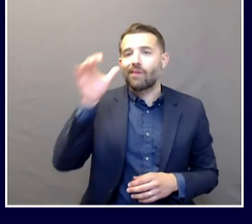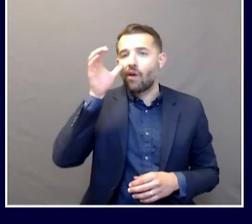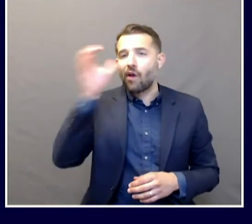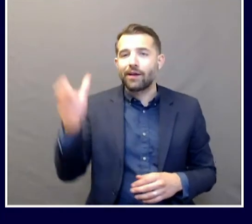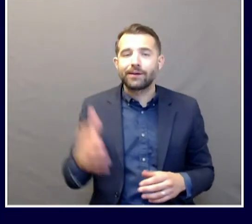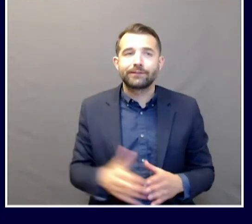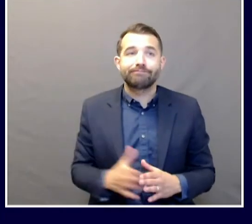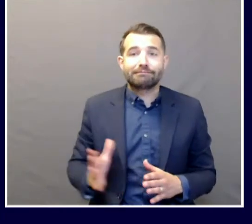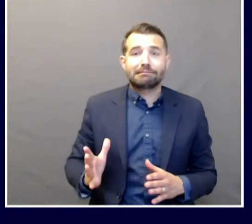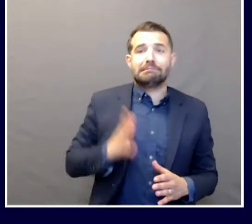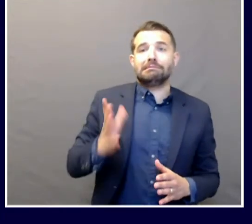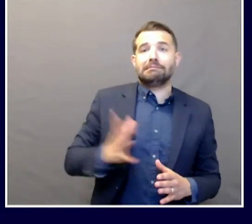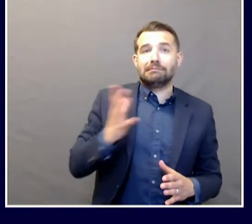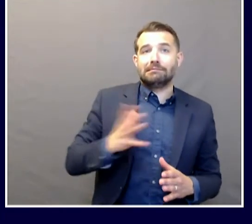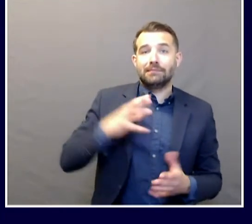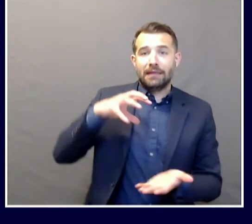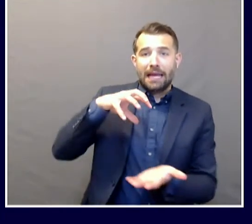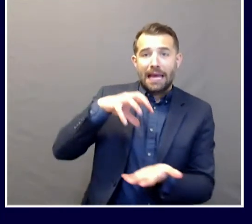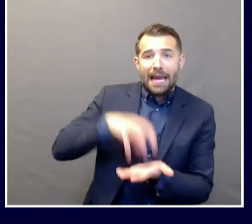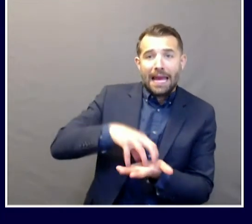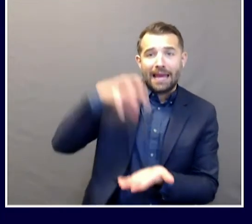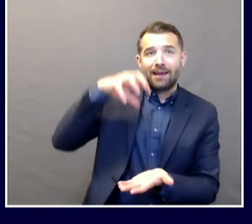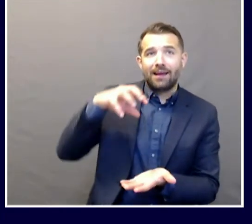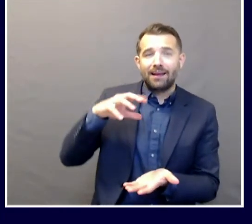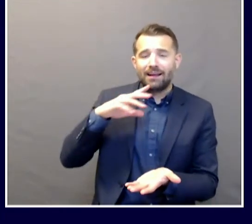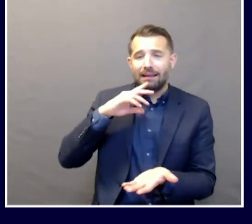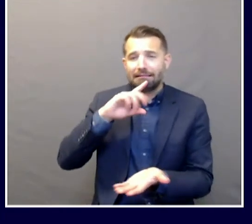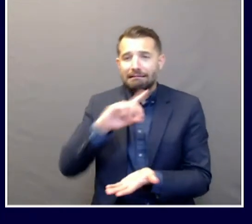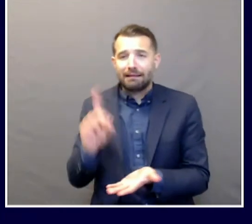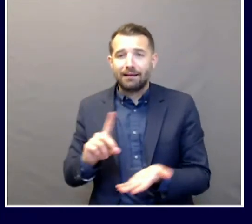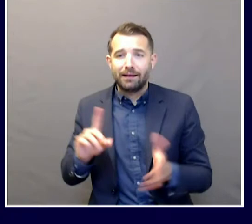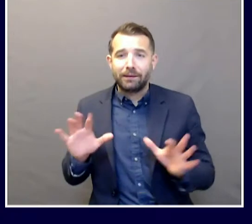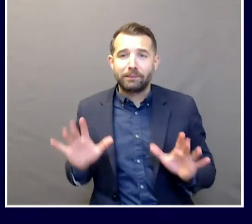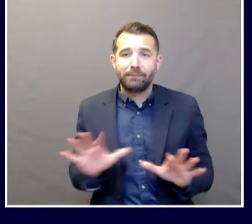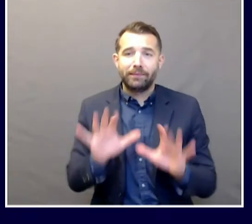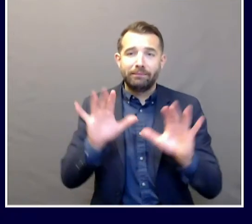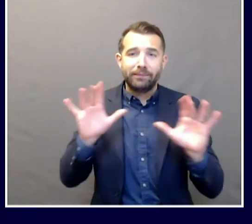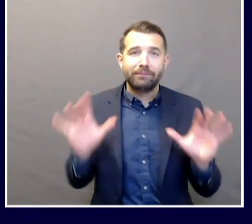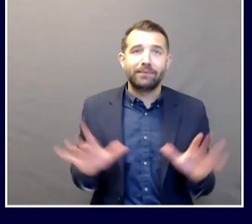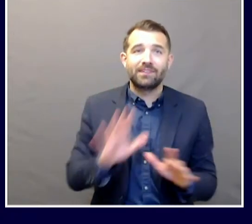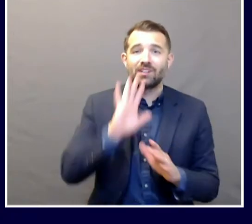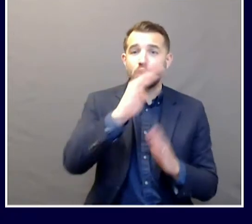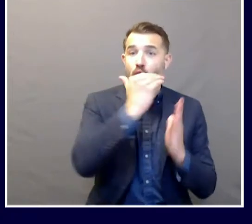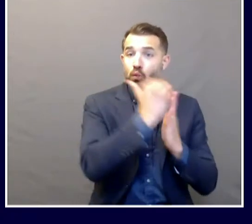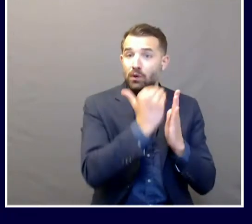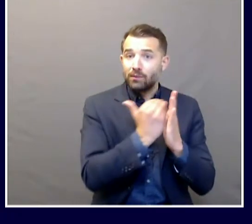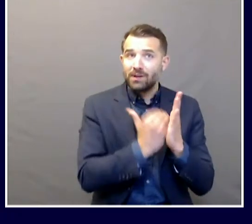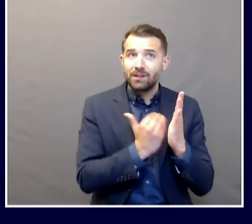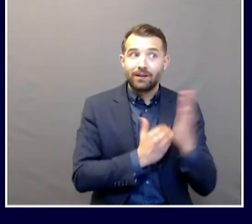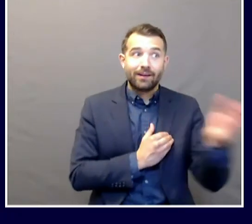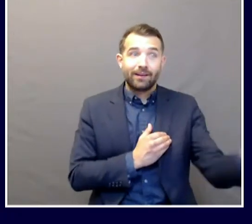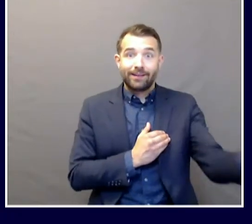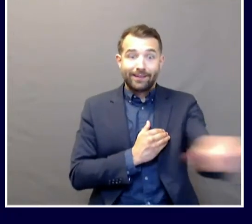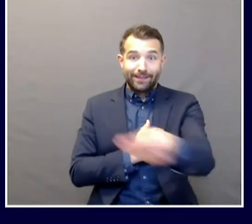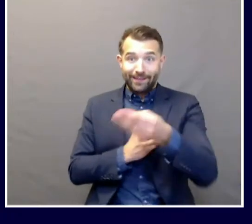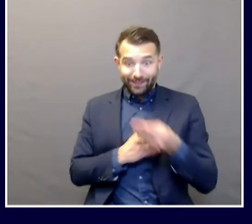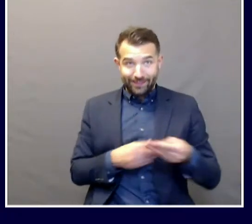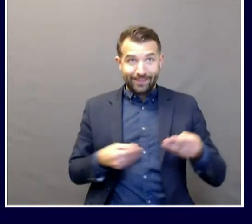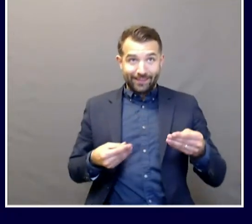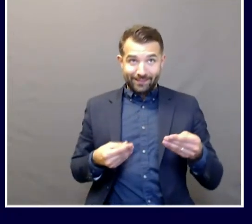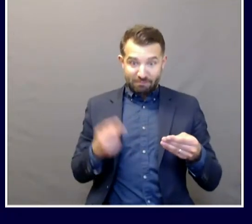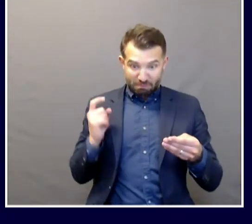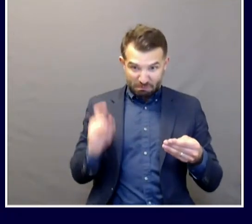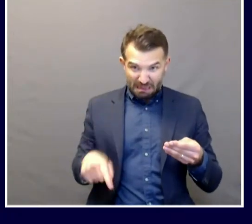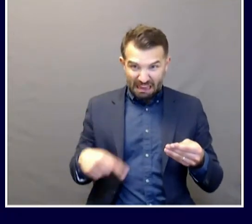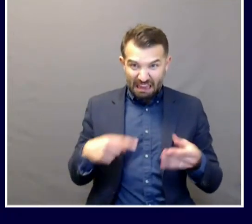world, even if you got their recipe for their best in the world cake, even if I gave you that recipe, that doesn't mean you'd be able